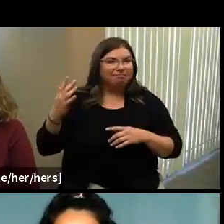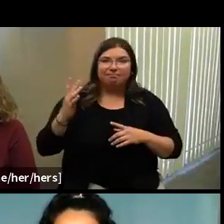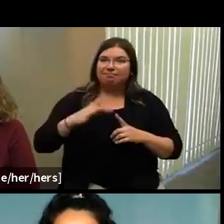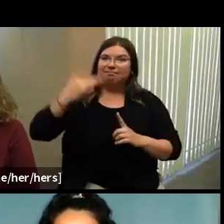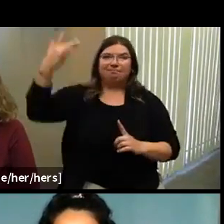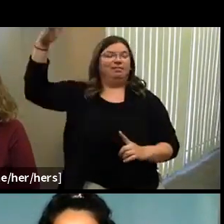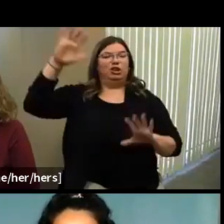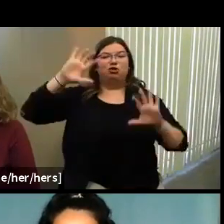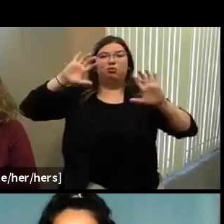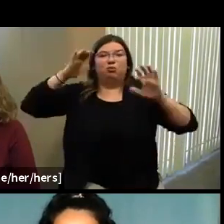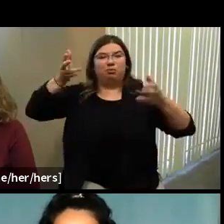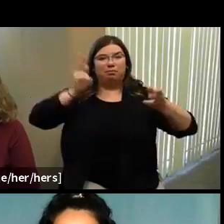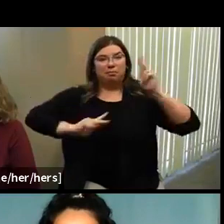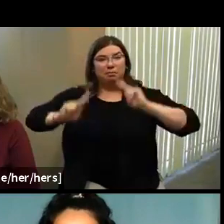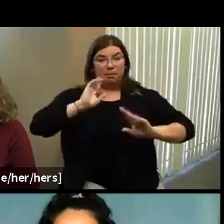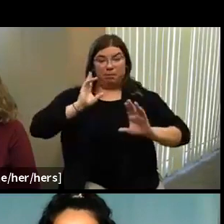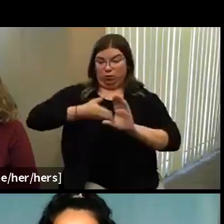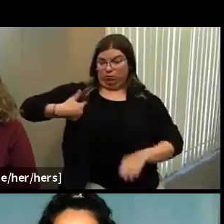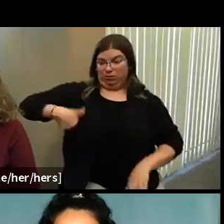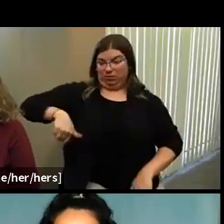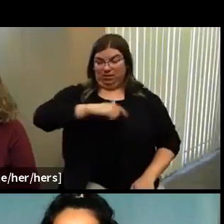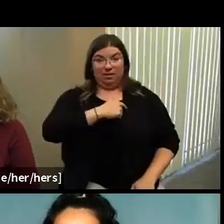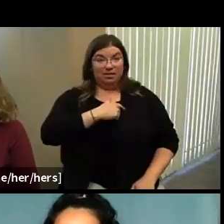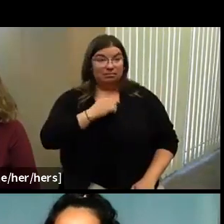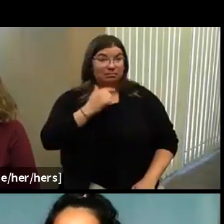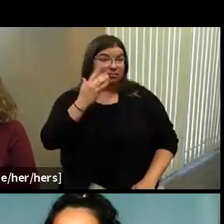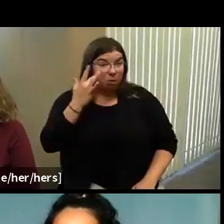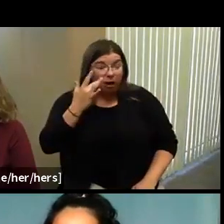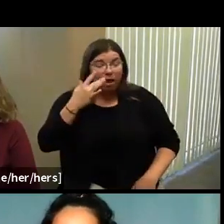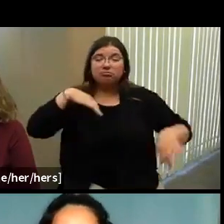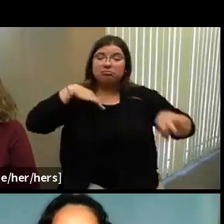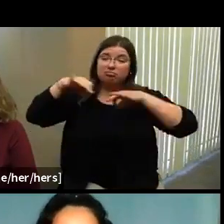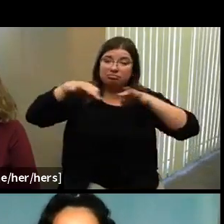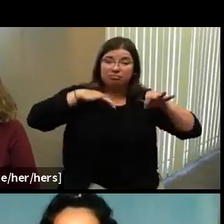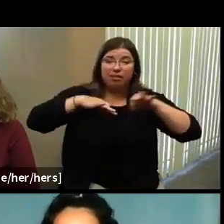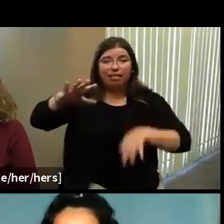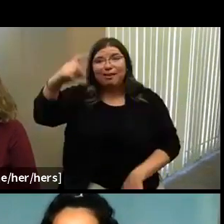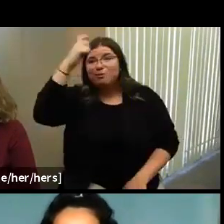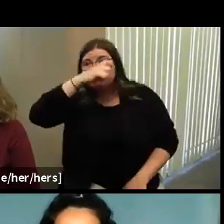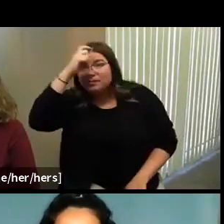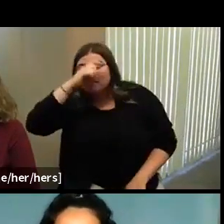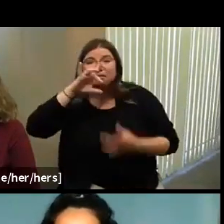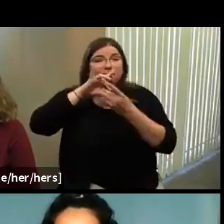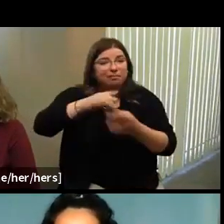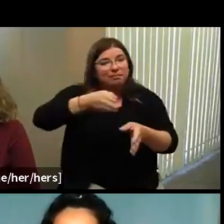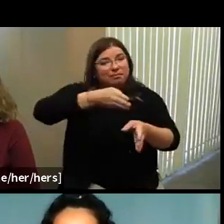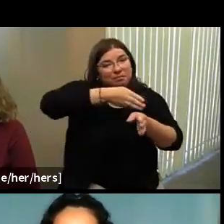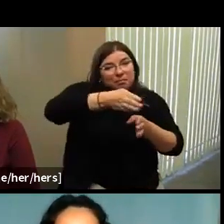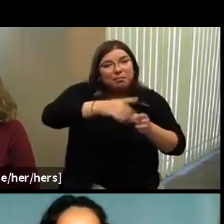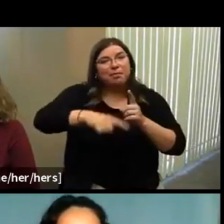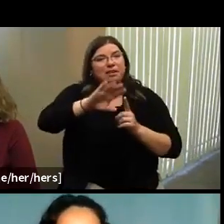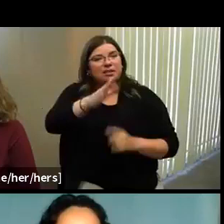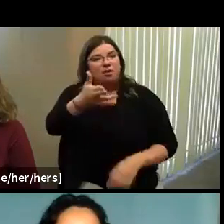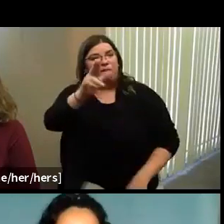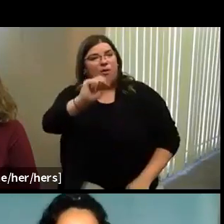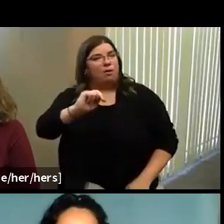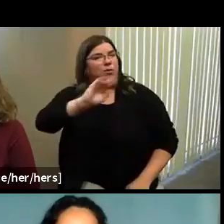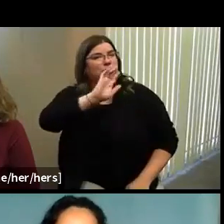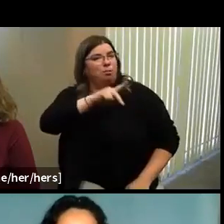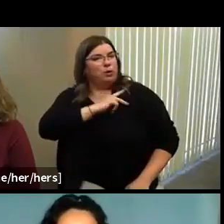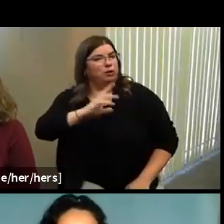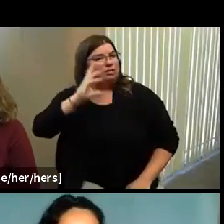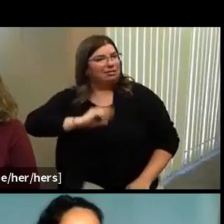individuals here joining us to give their infinite wisdom about the major as well as their personal